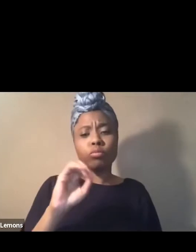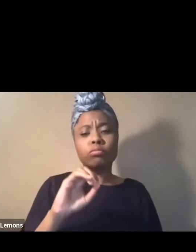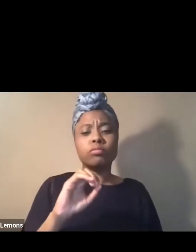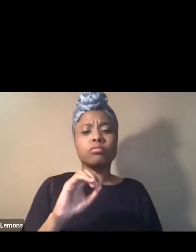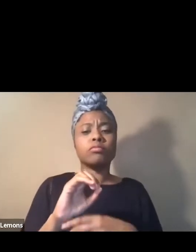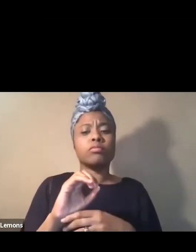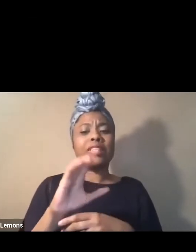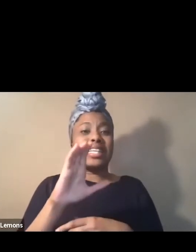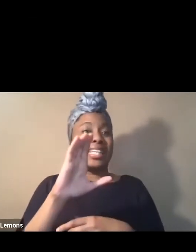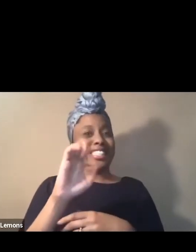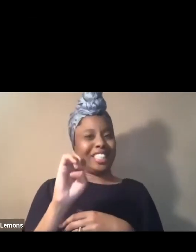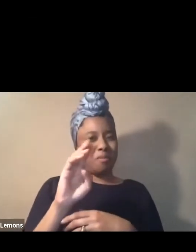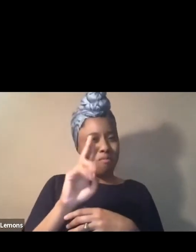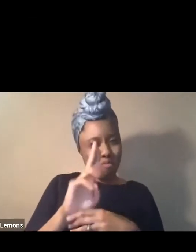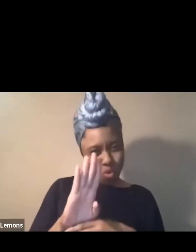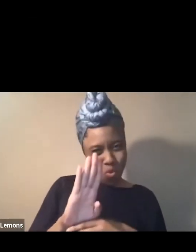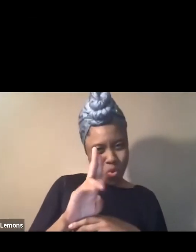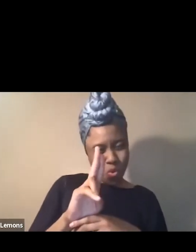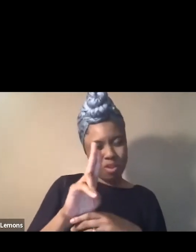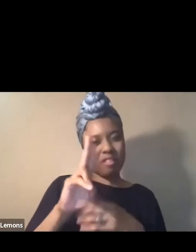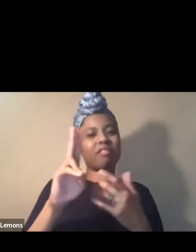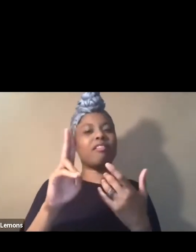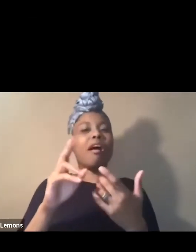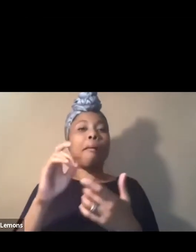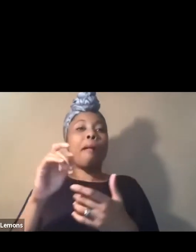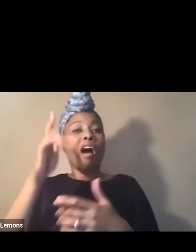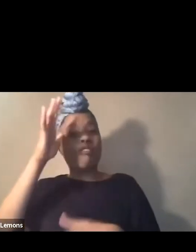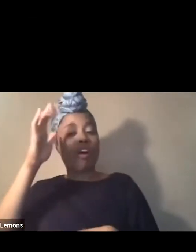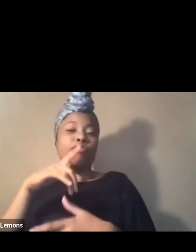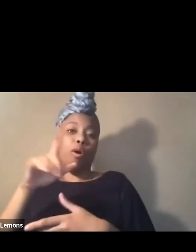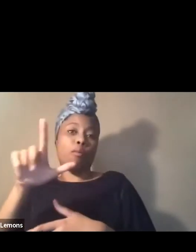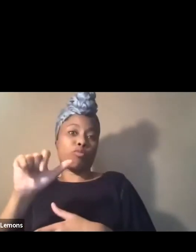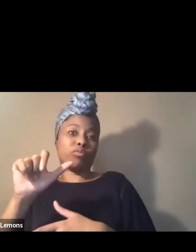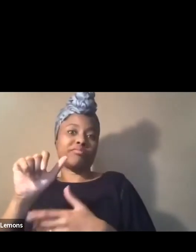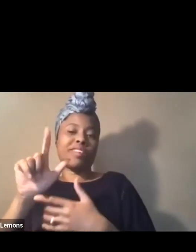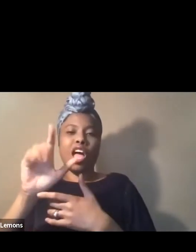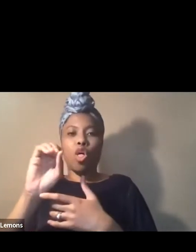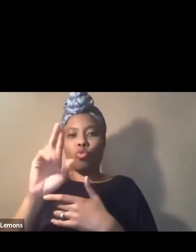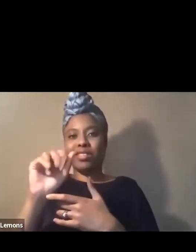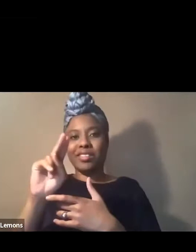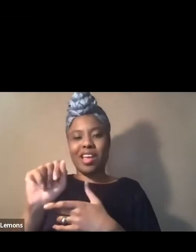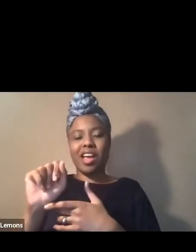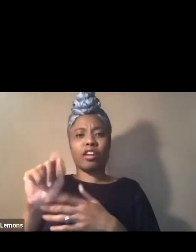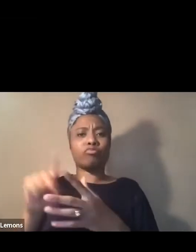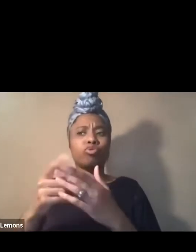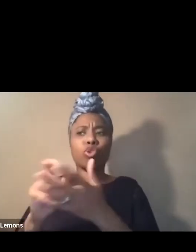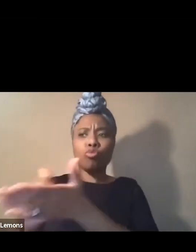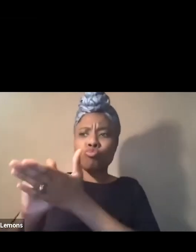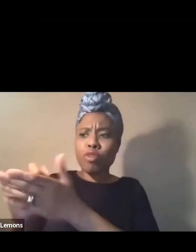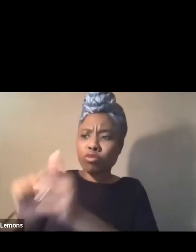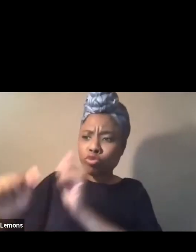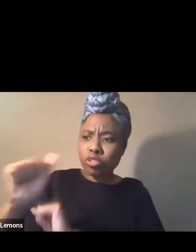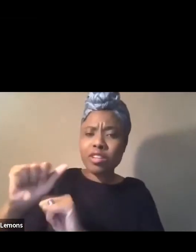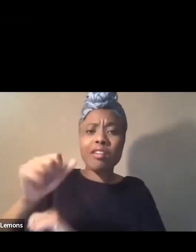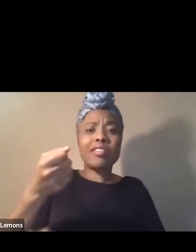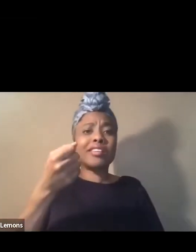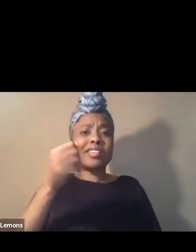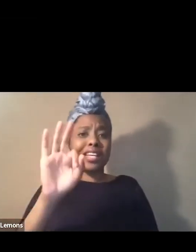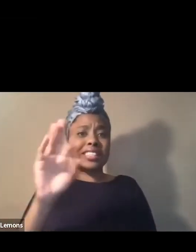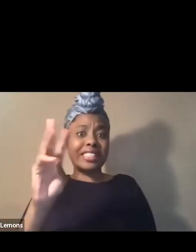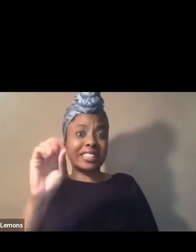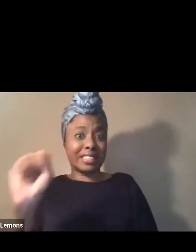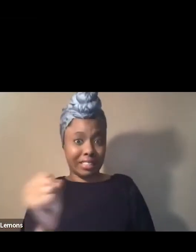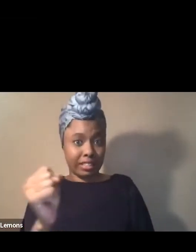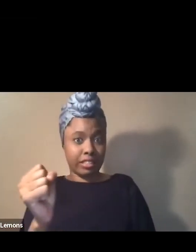Louisiana. They started writing sometime in the 1960s, and in the course of their exchange, my